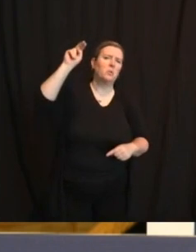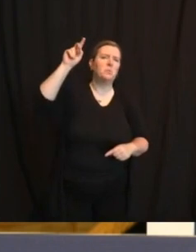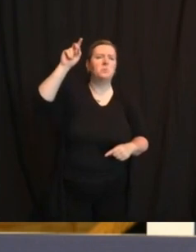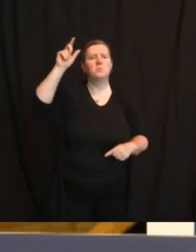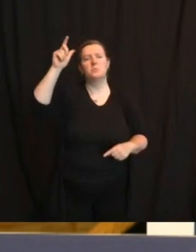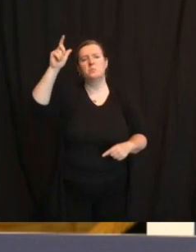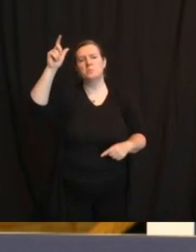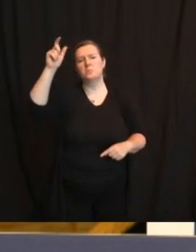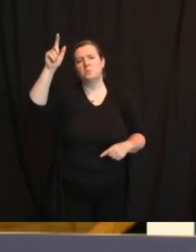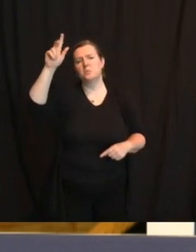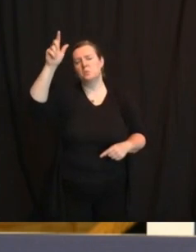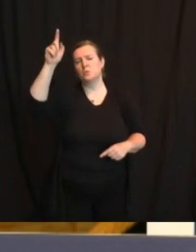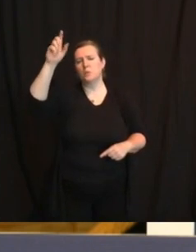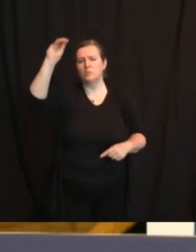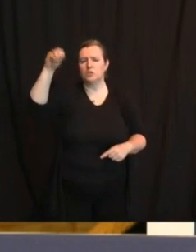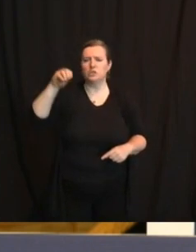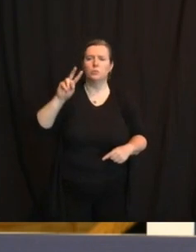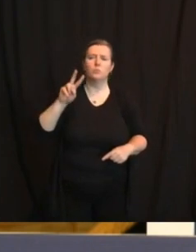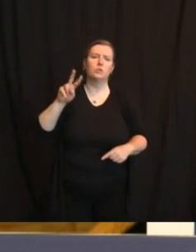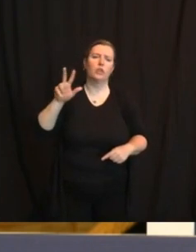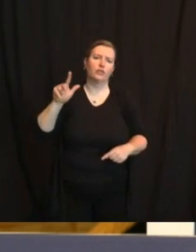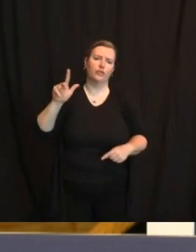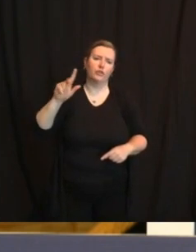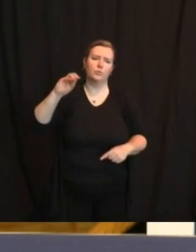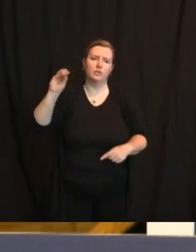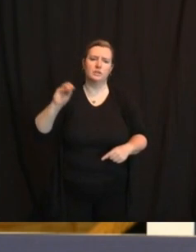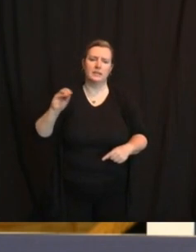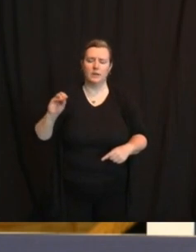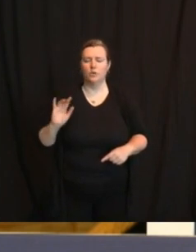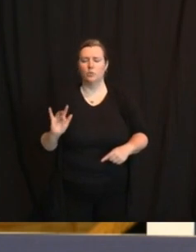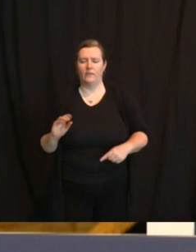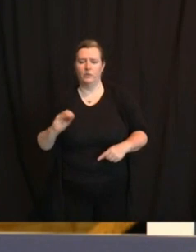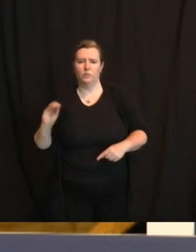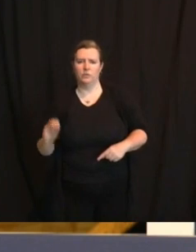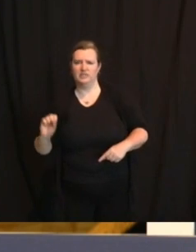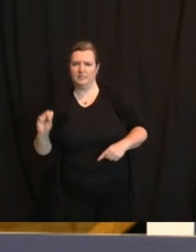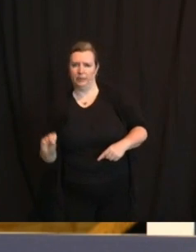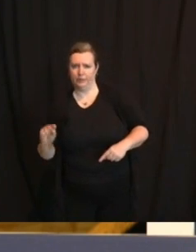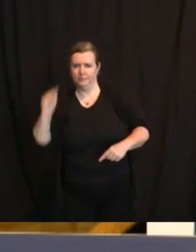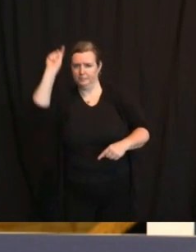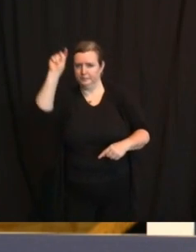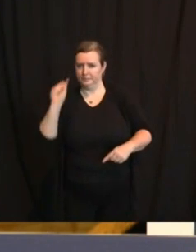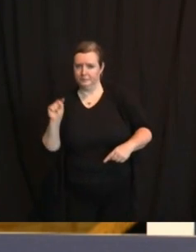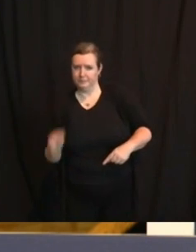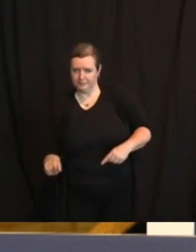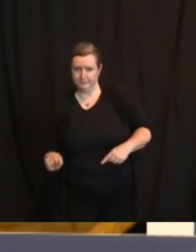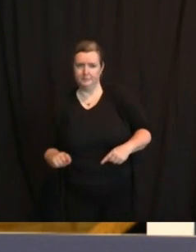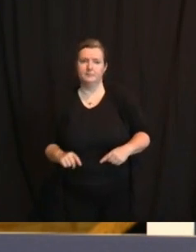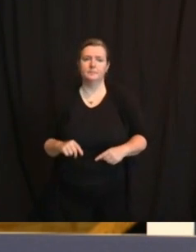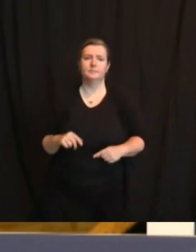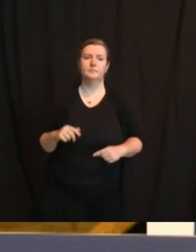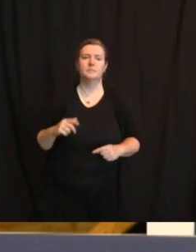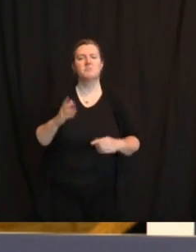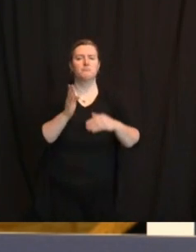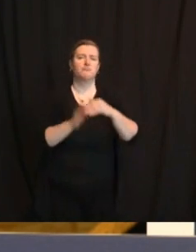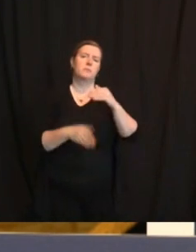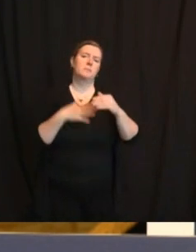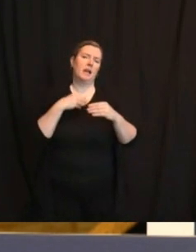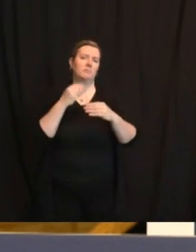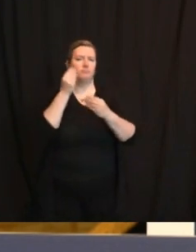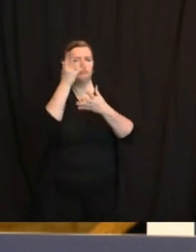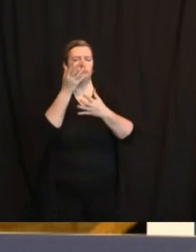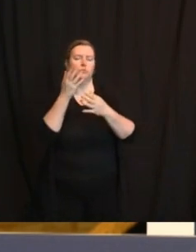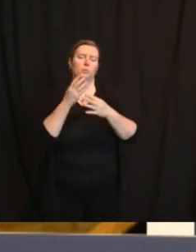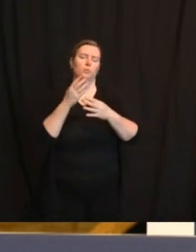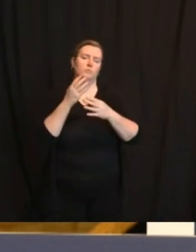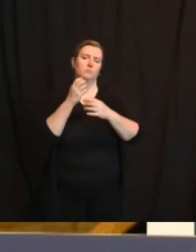Central 23%, and South 25%. That concludes the daily statistical report. As we